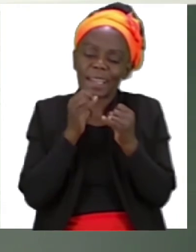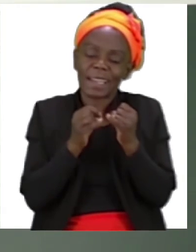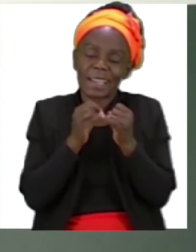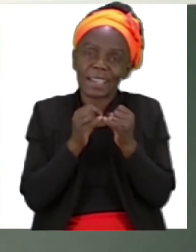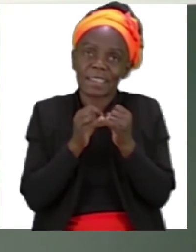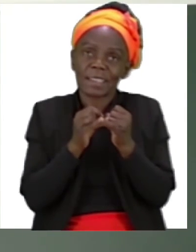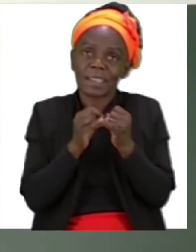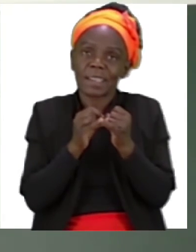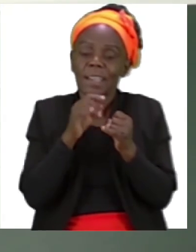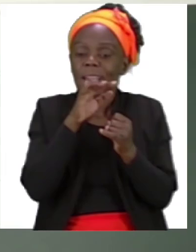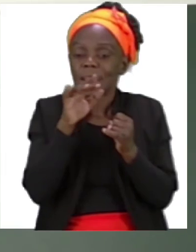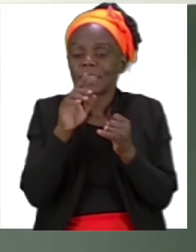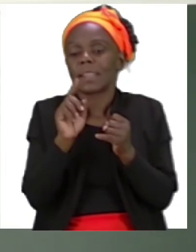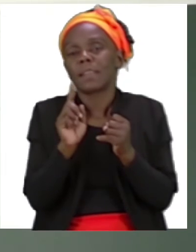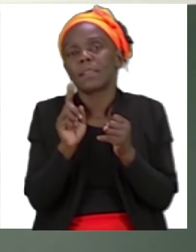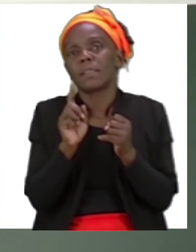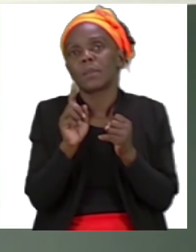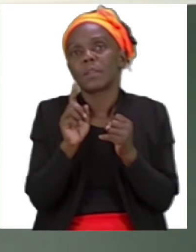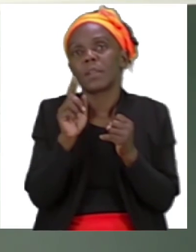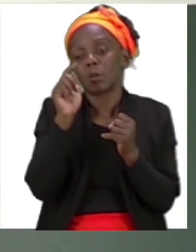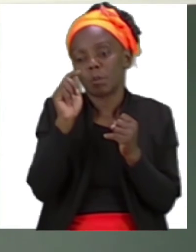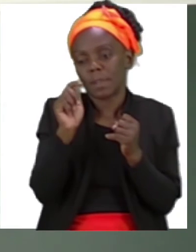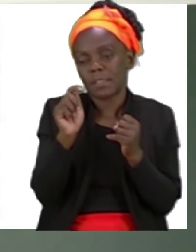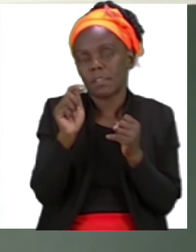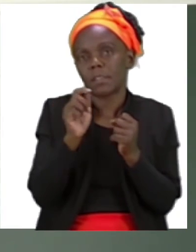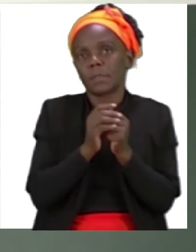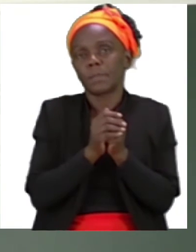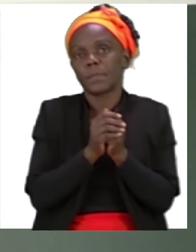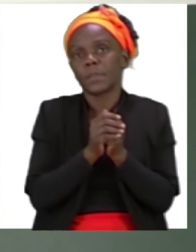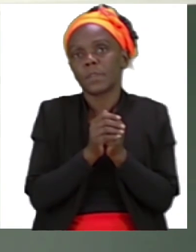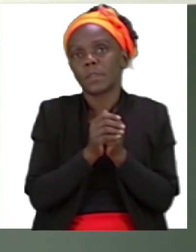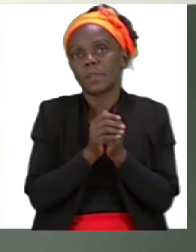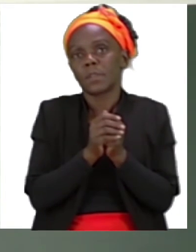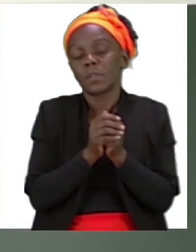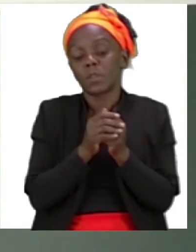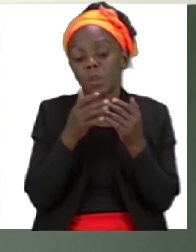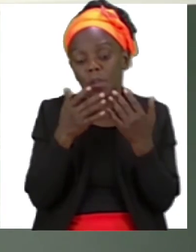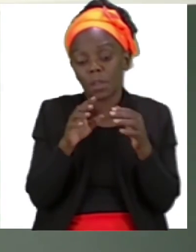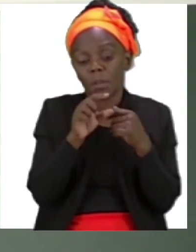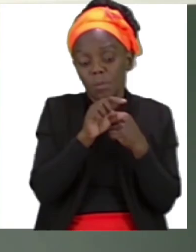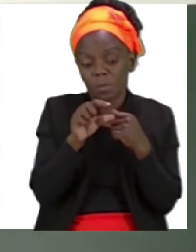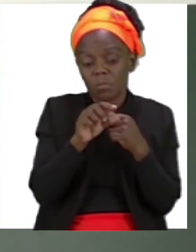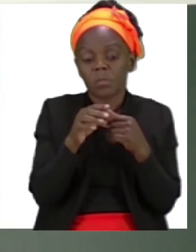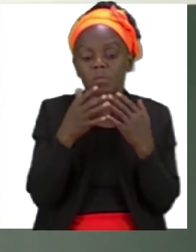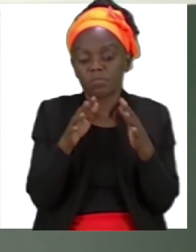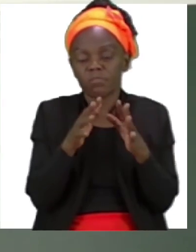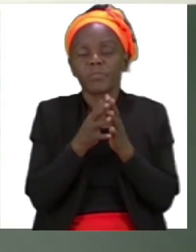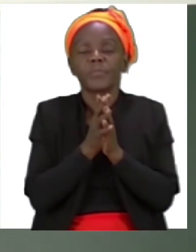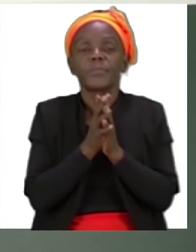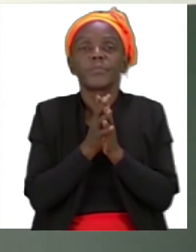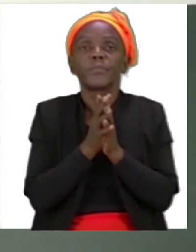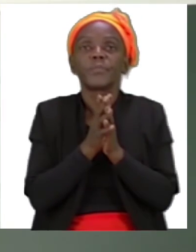is the T. So we are going to write our T. And now we have the